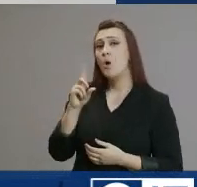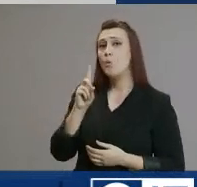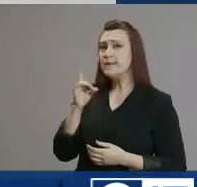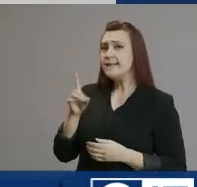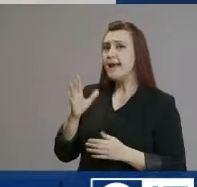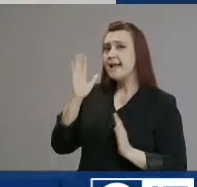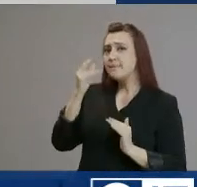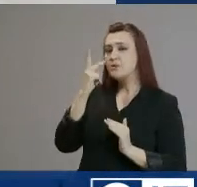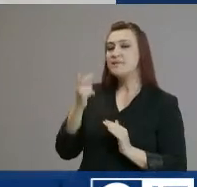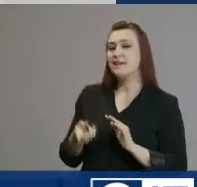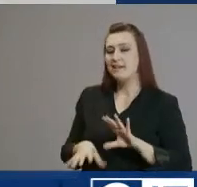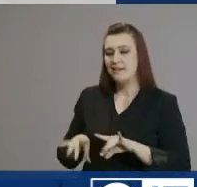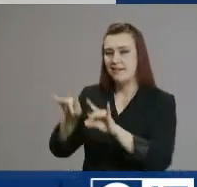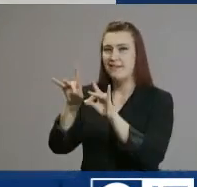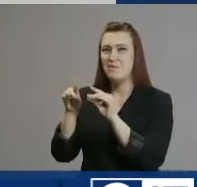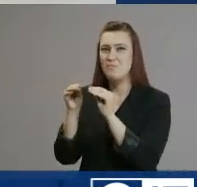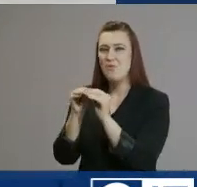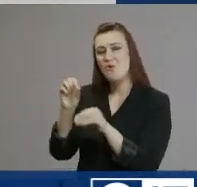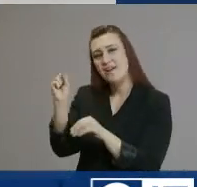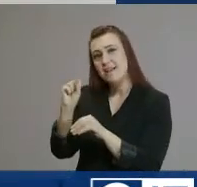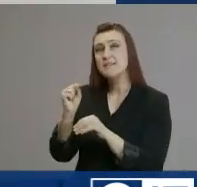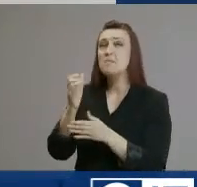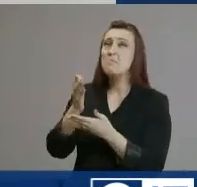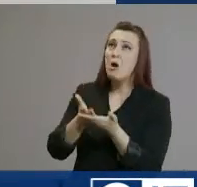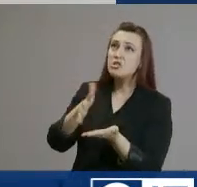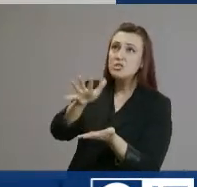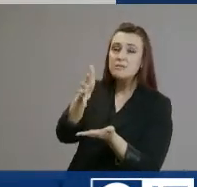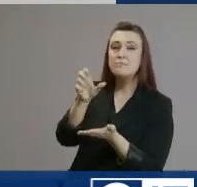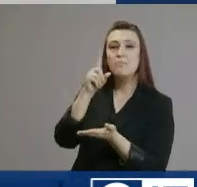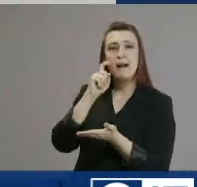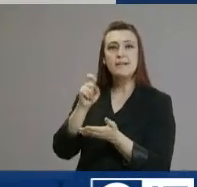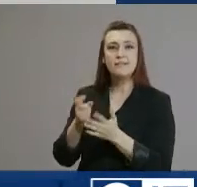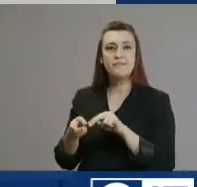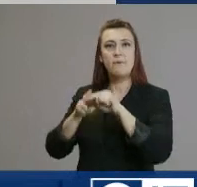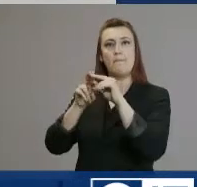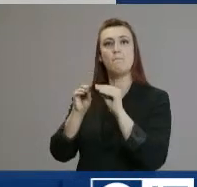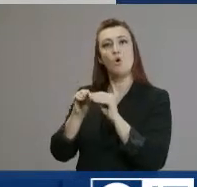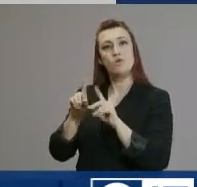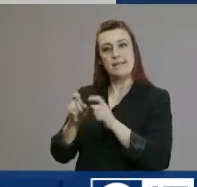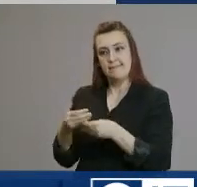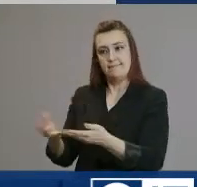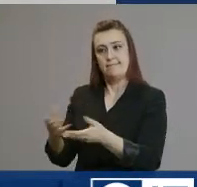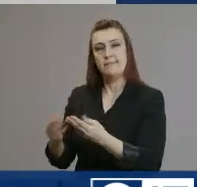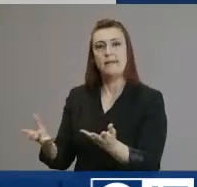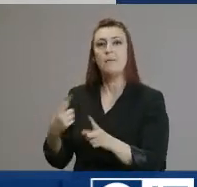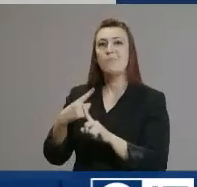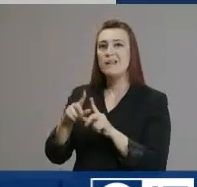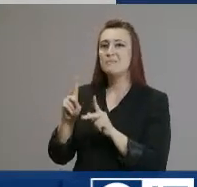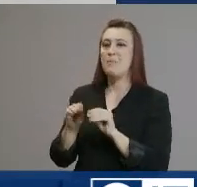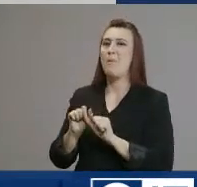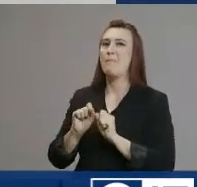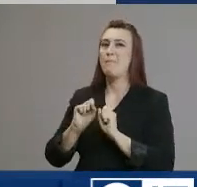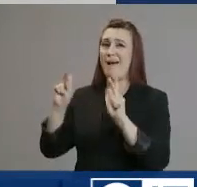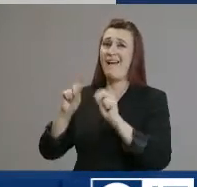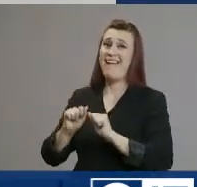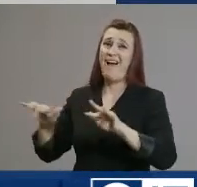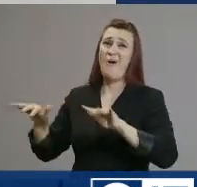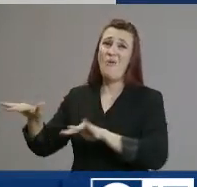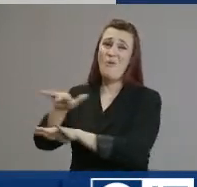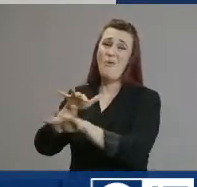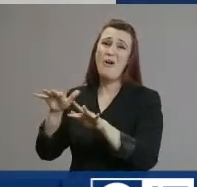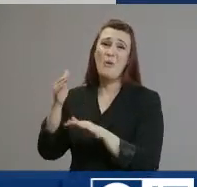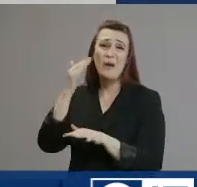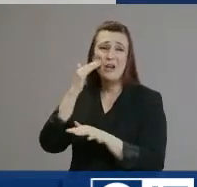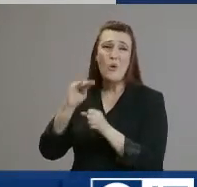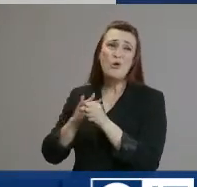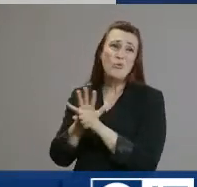of the increased testing as well as people being back in the community, and we know that COVID is in the community. I always try not to guess what those numbers are